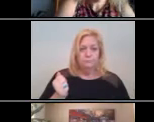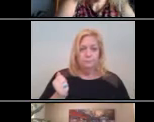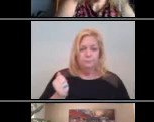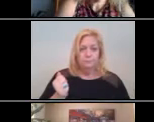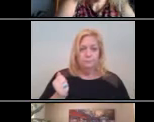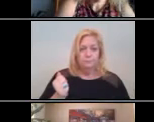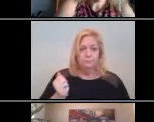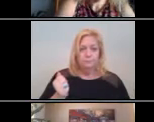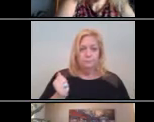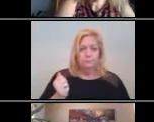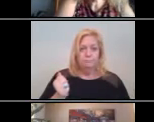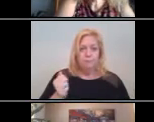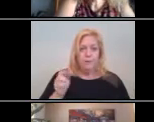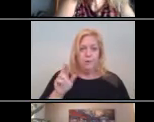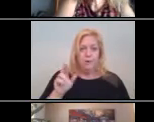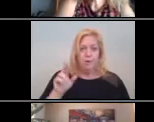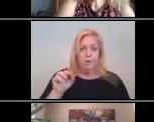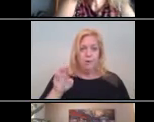Rio Ocas.